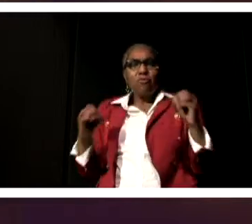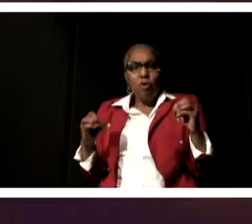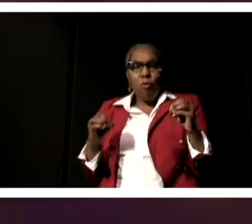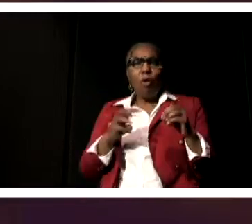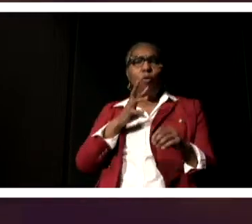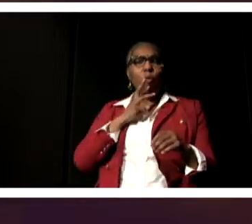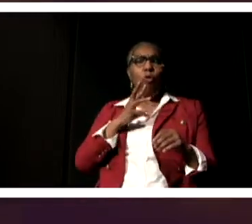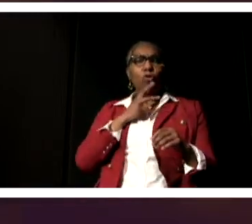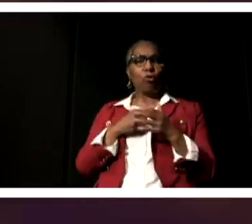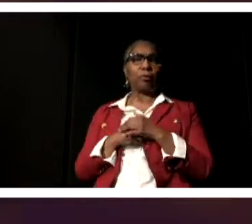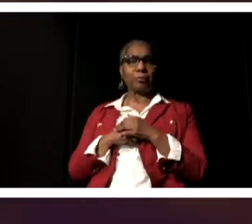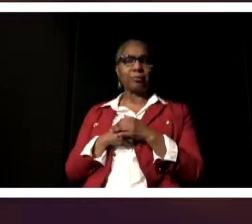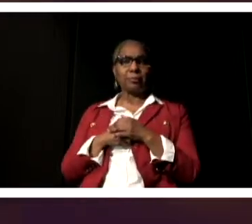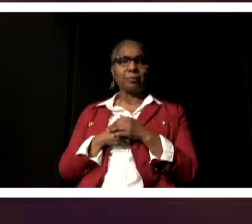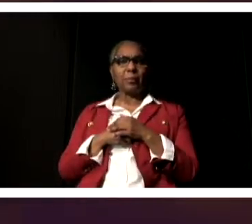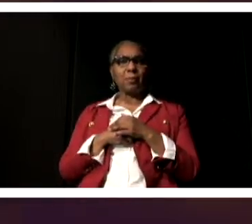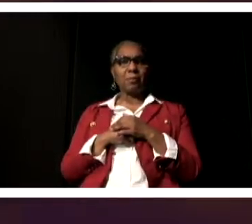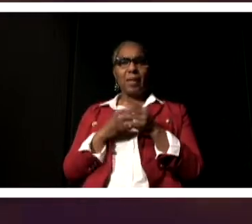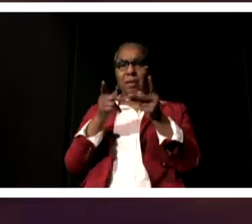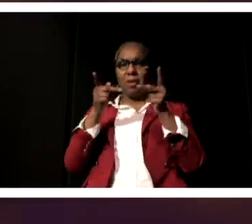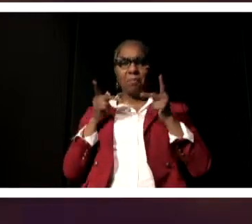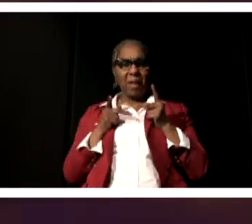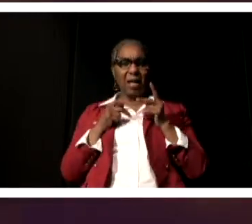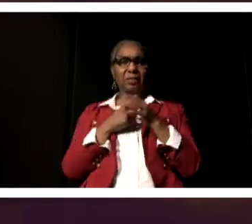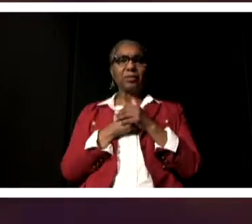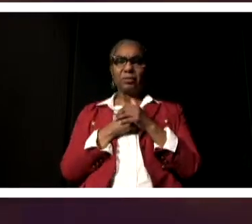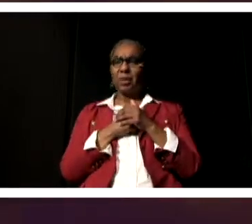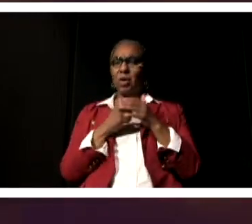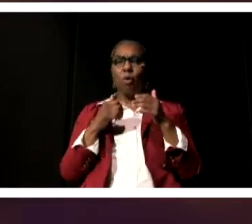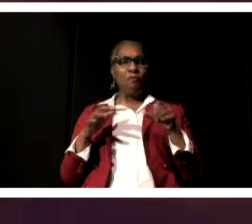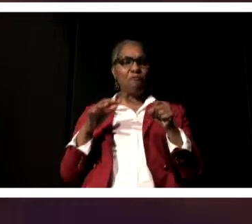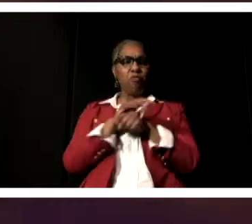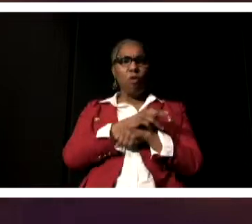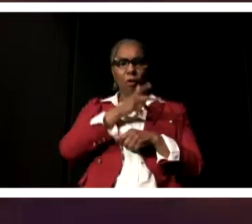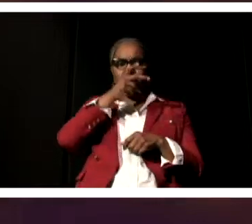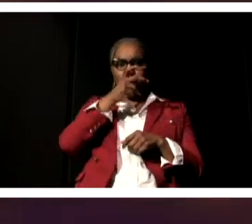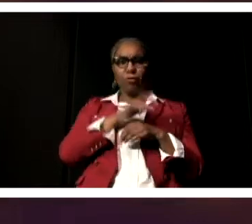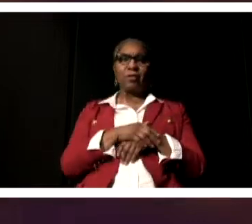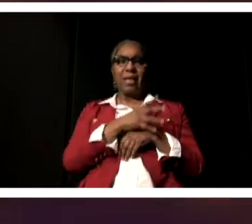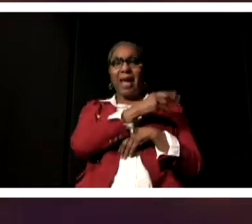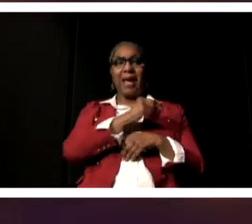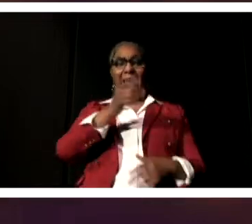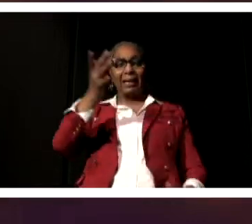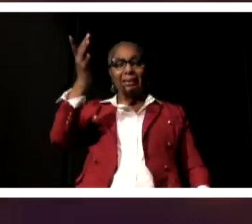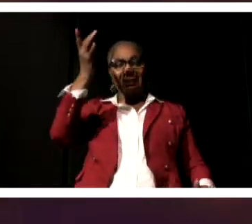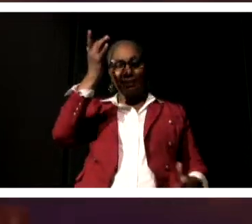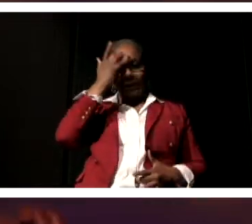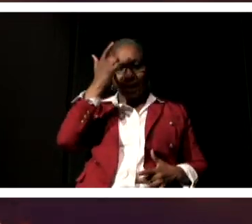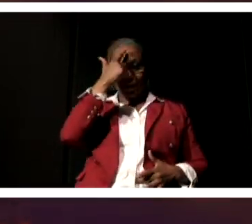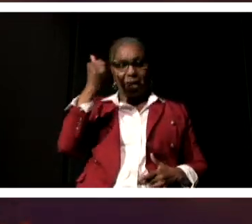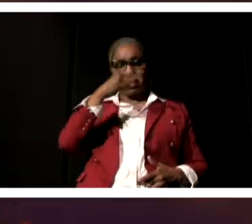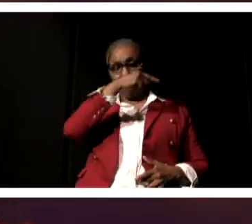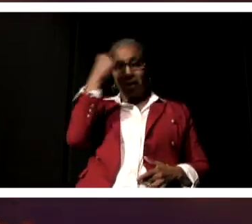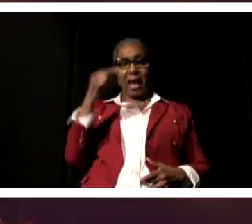water. Their places are infested with roaches and sick from black